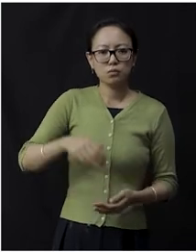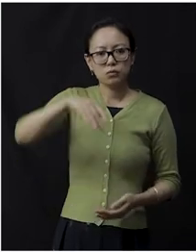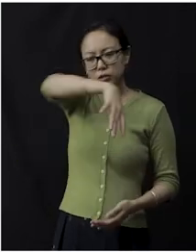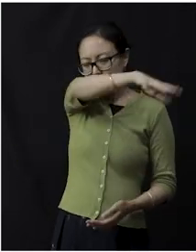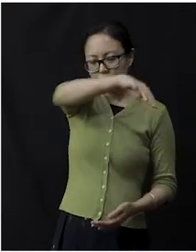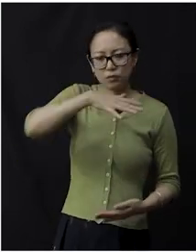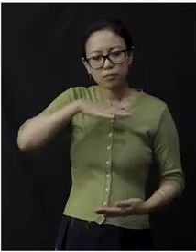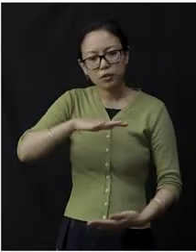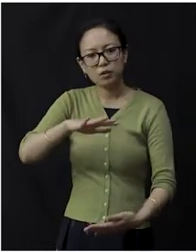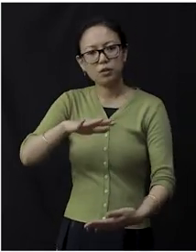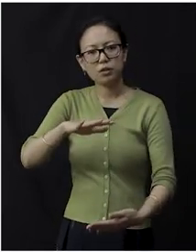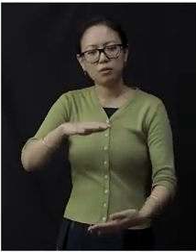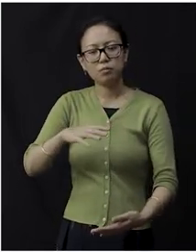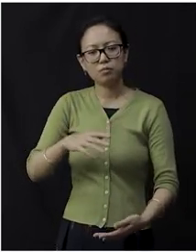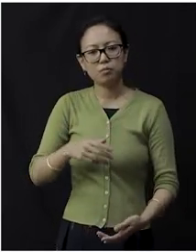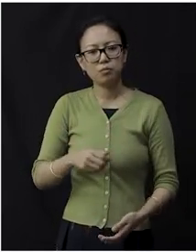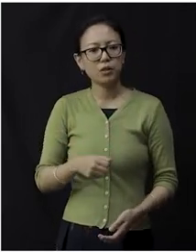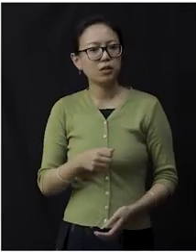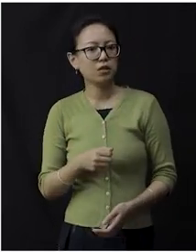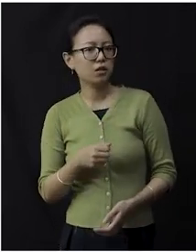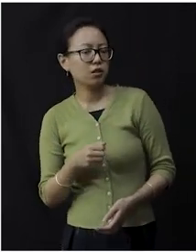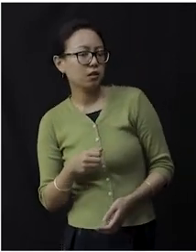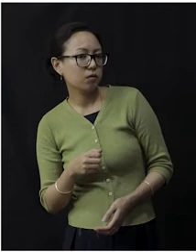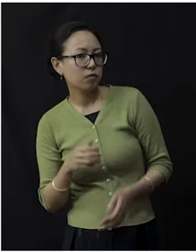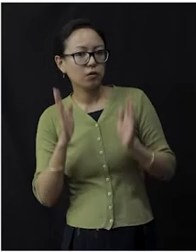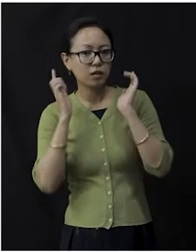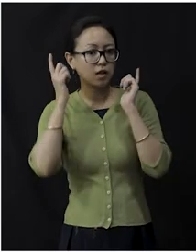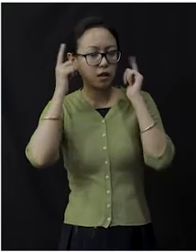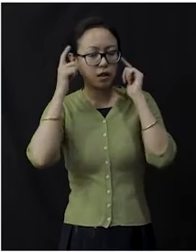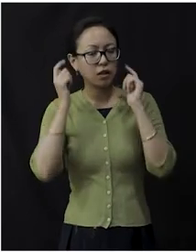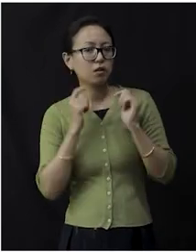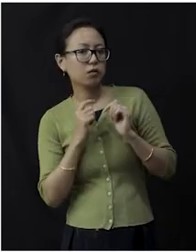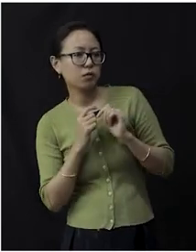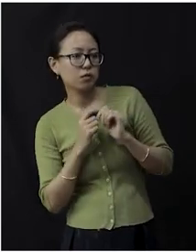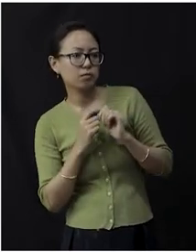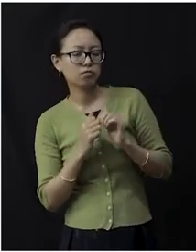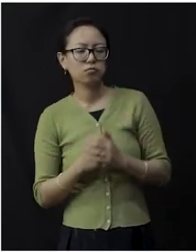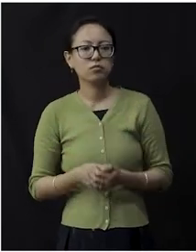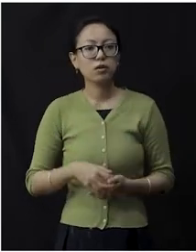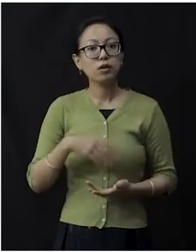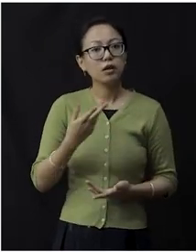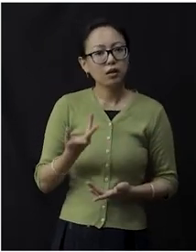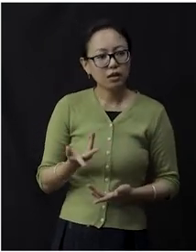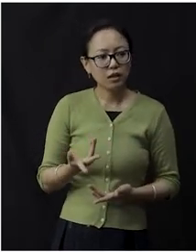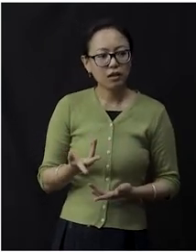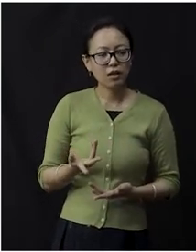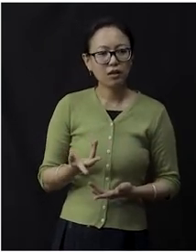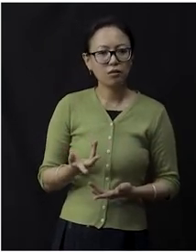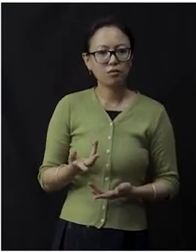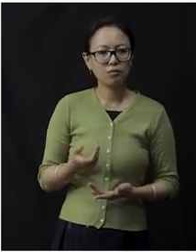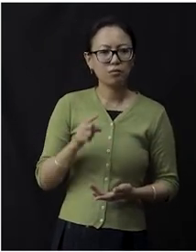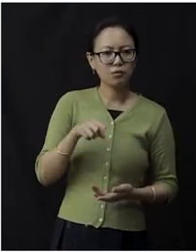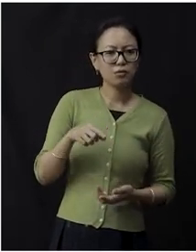crocodile and think what's going to happen. Is he going to be caught? Or he's going to be